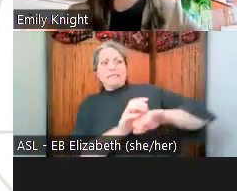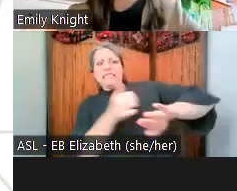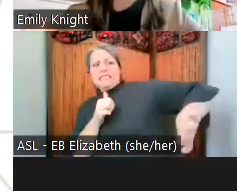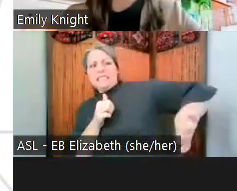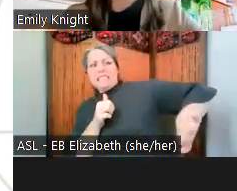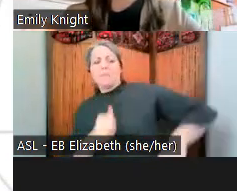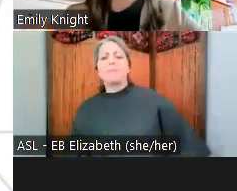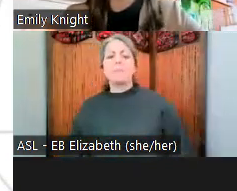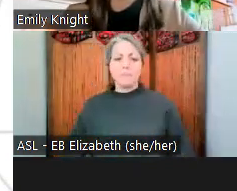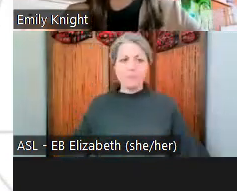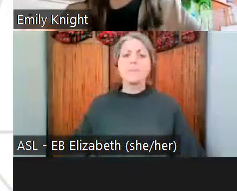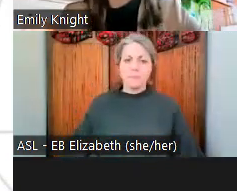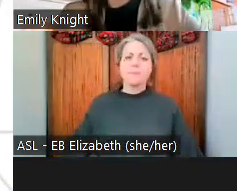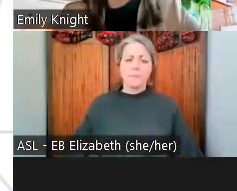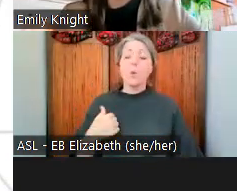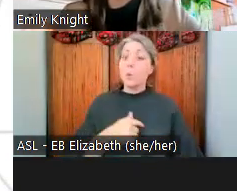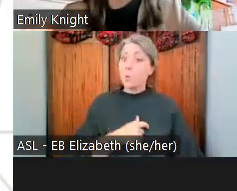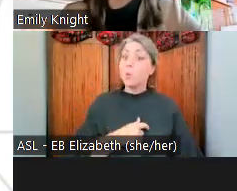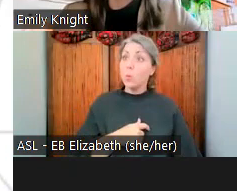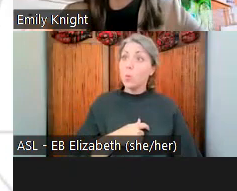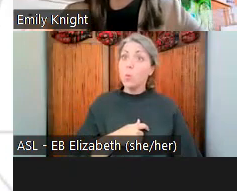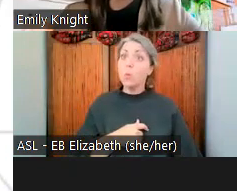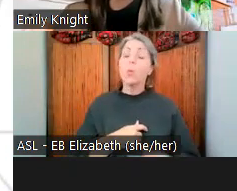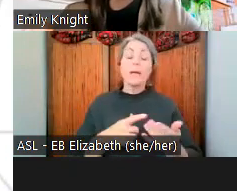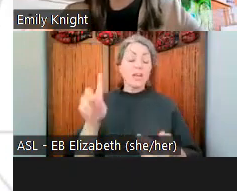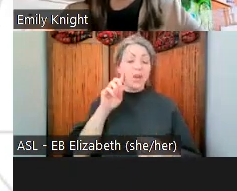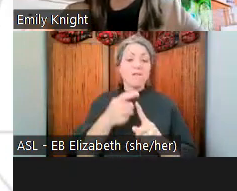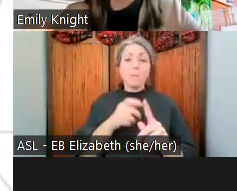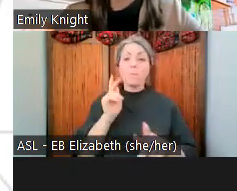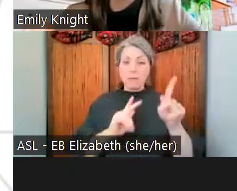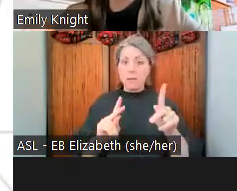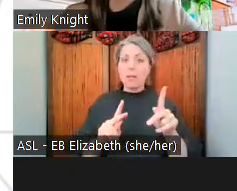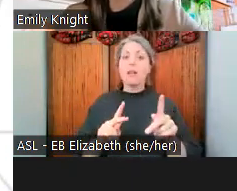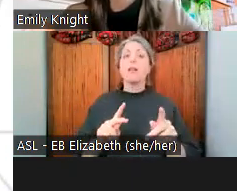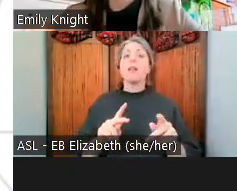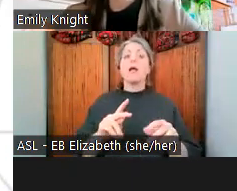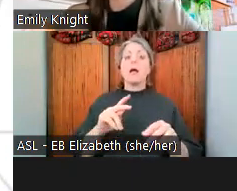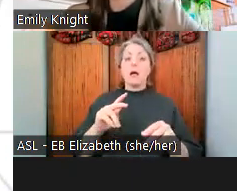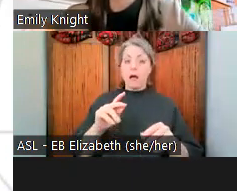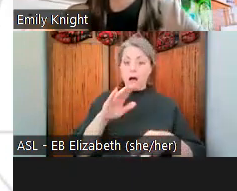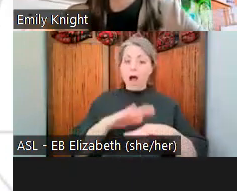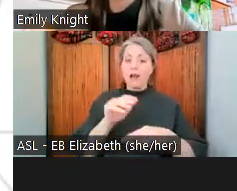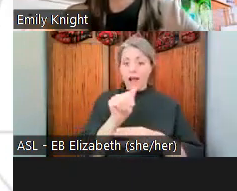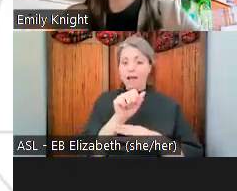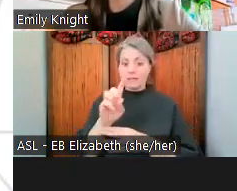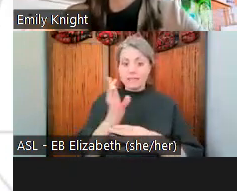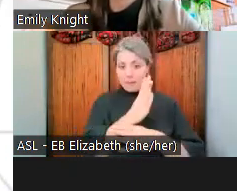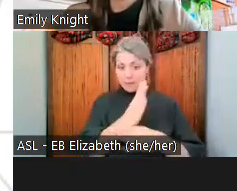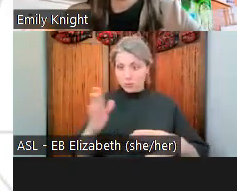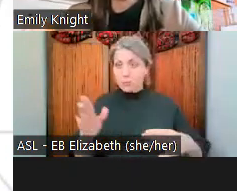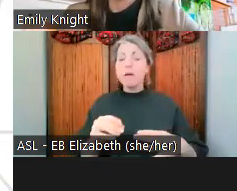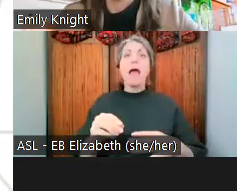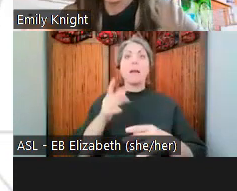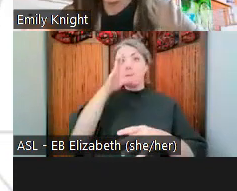And we often hear from both individuals on the spectrum, as well as their parents and caregivers, that some of these sensory differences can be a source